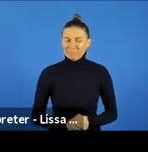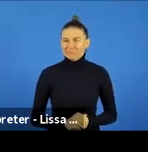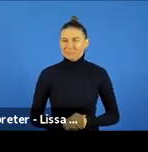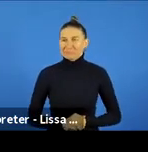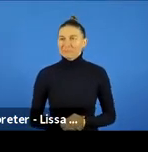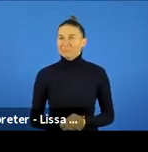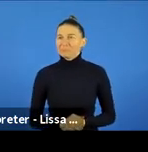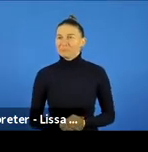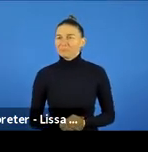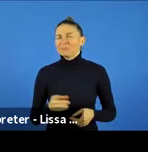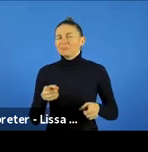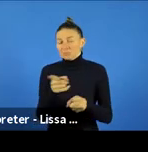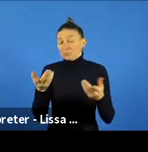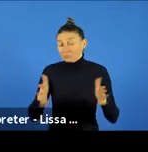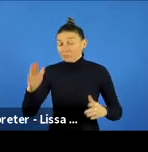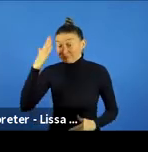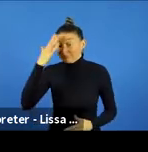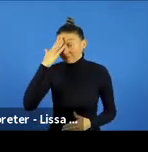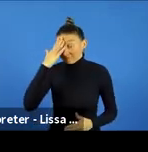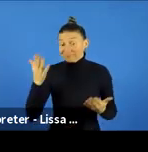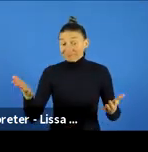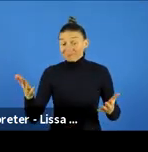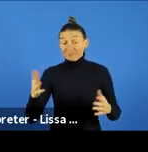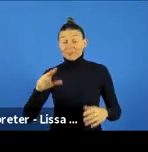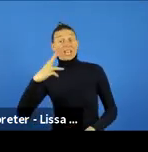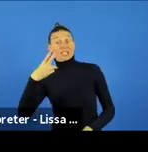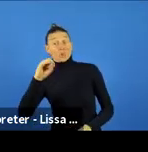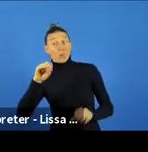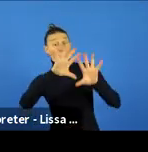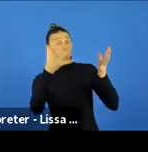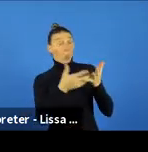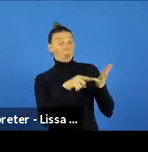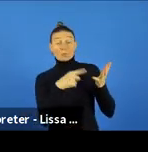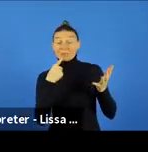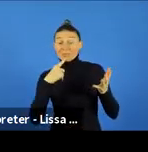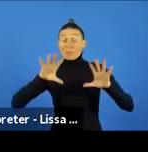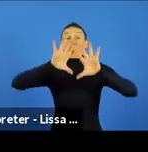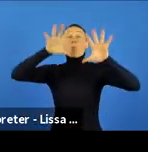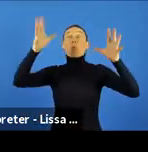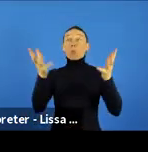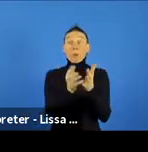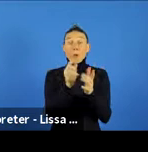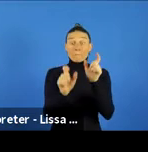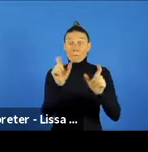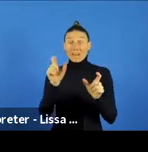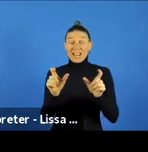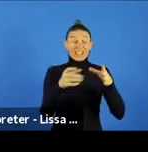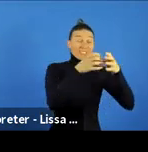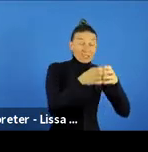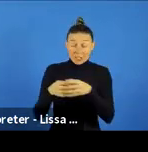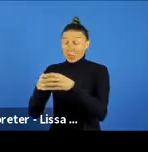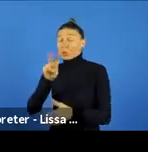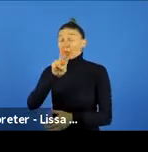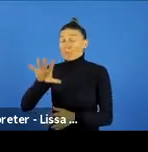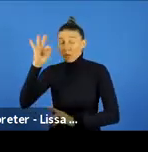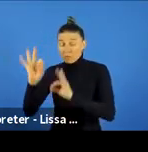As you are aware, according to the World Health Organization, 25% of the world's population suffers from vision,